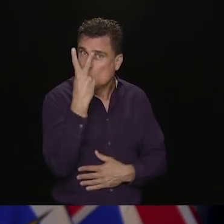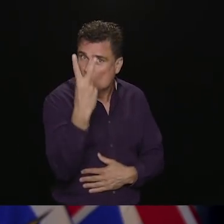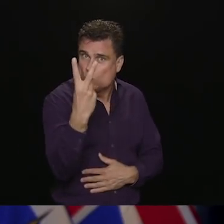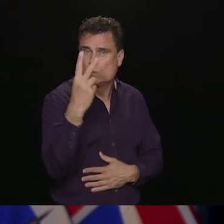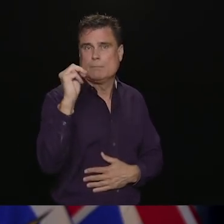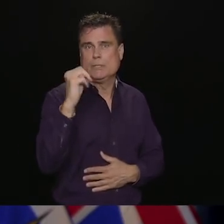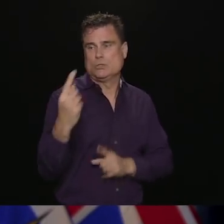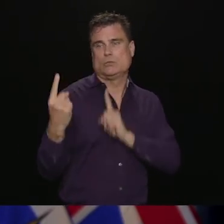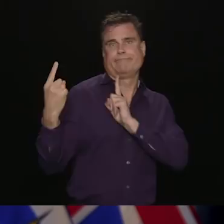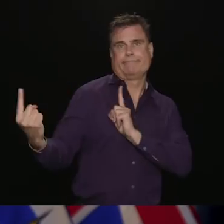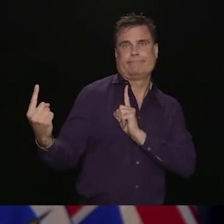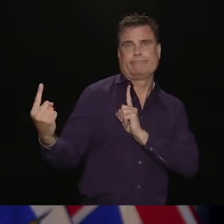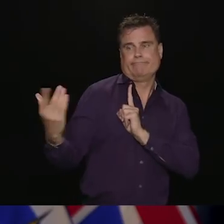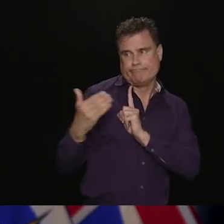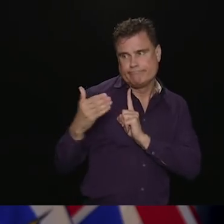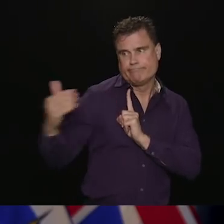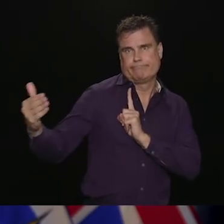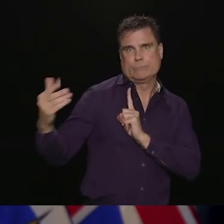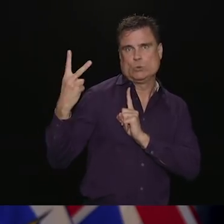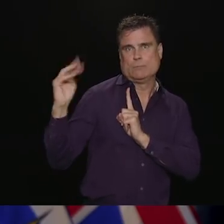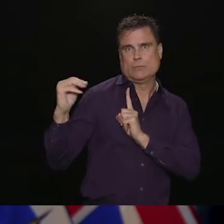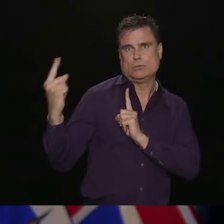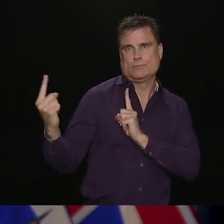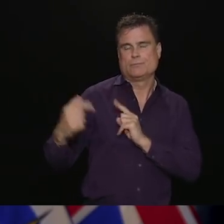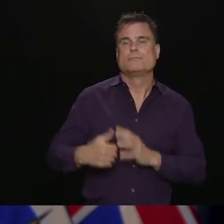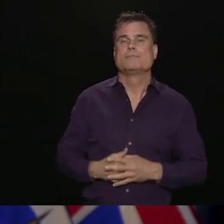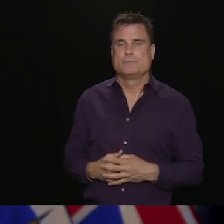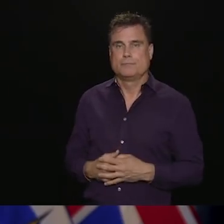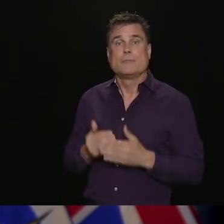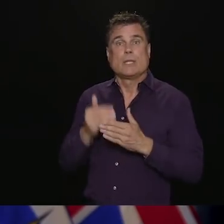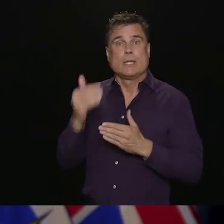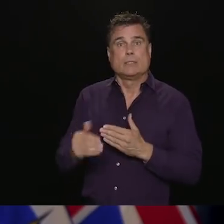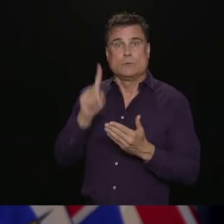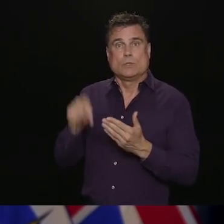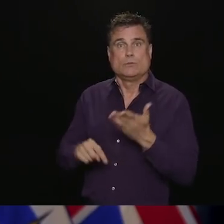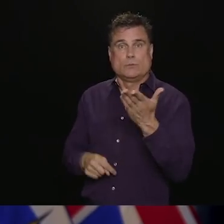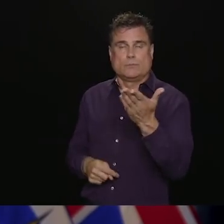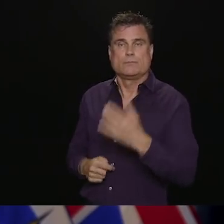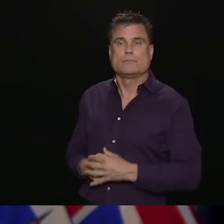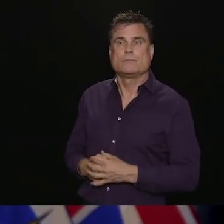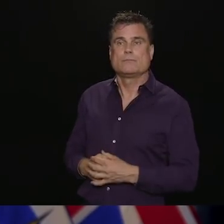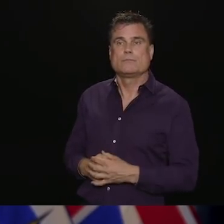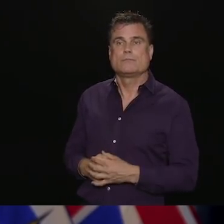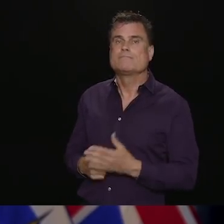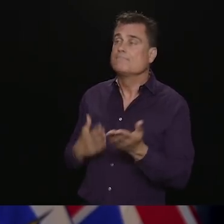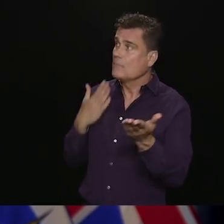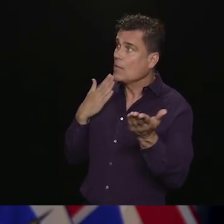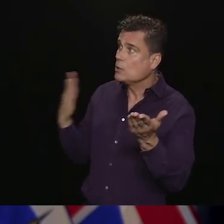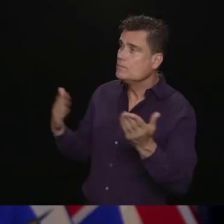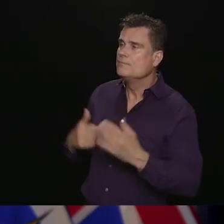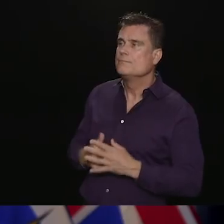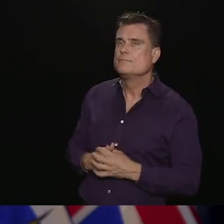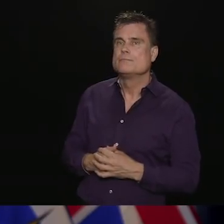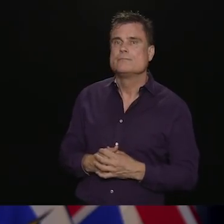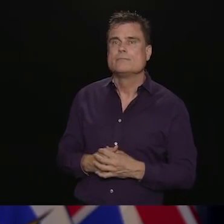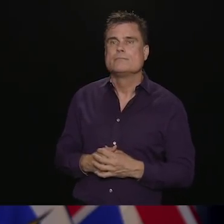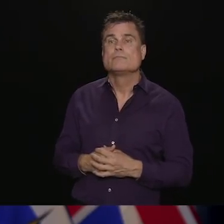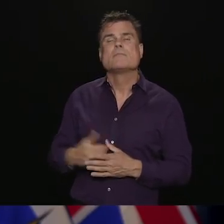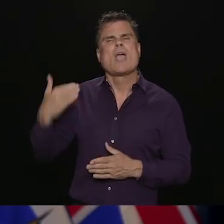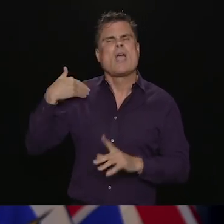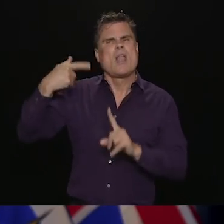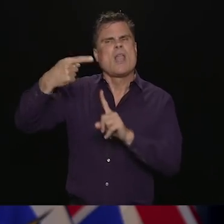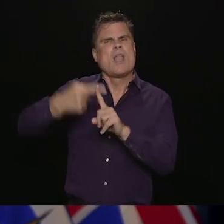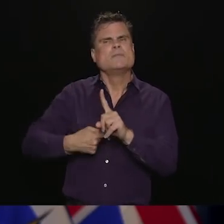Hi, Dr. Henry. Thank you for this briefing. Last month, at the end of April, you said that you were looking into how